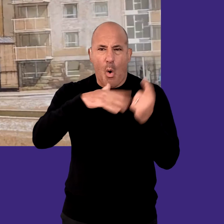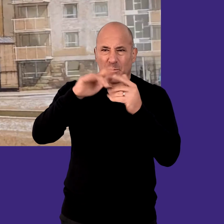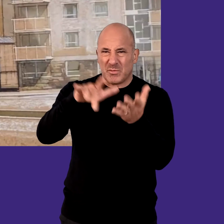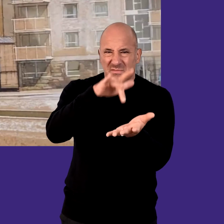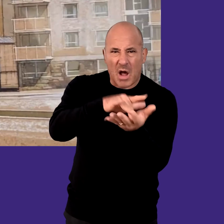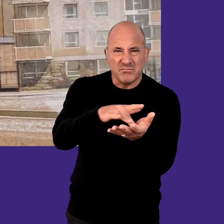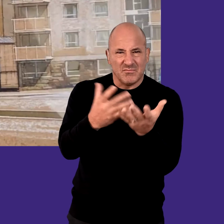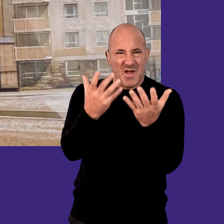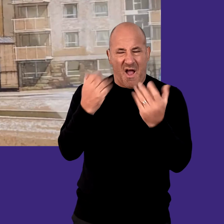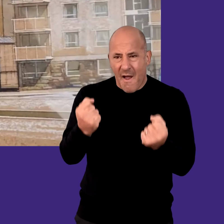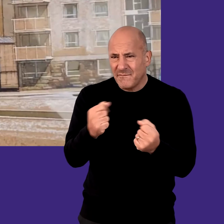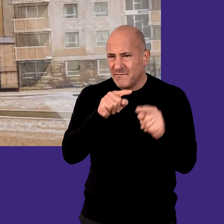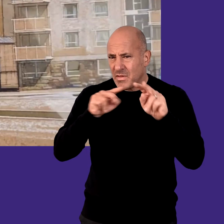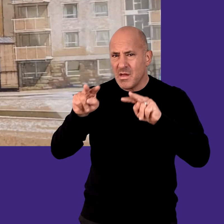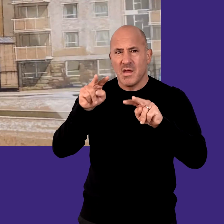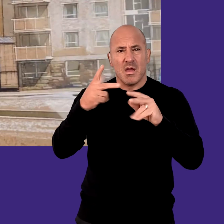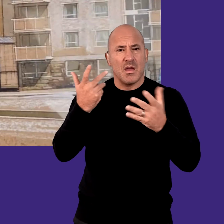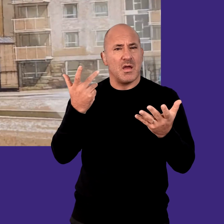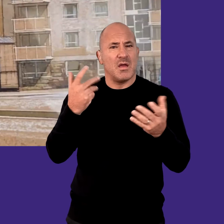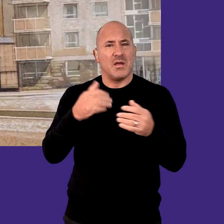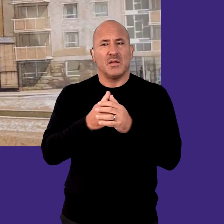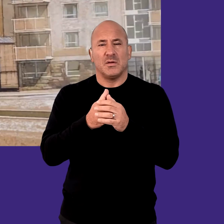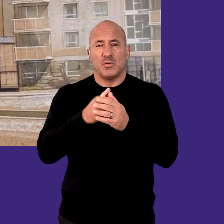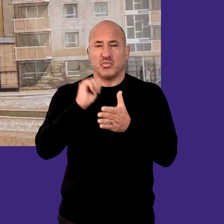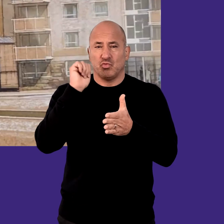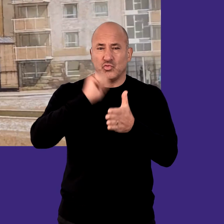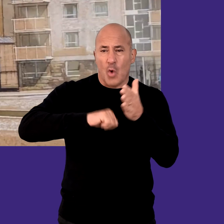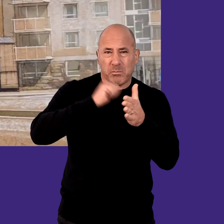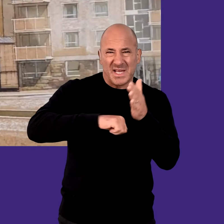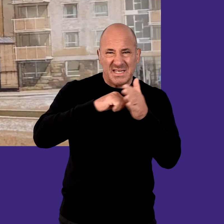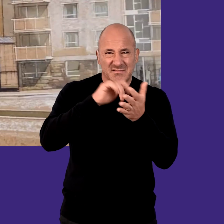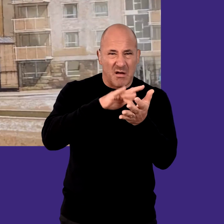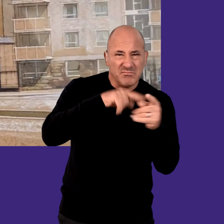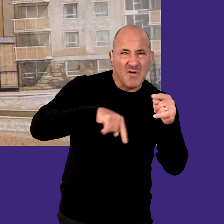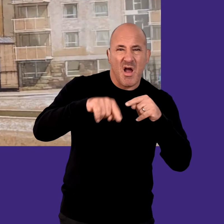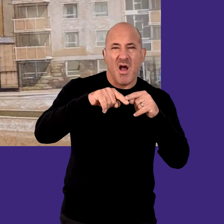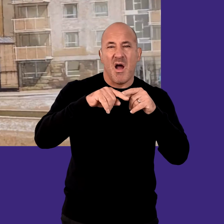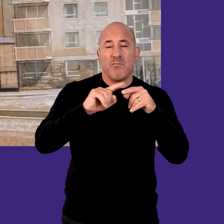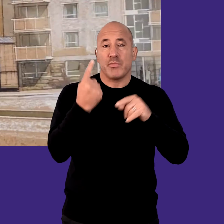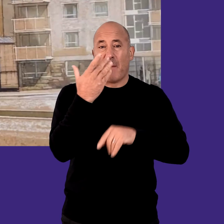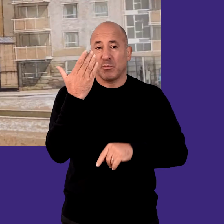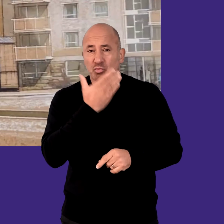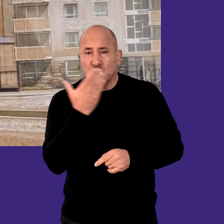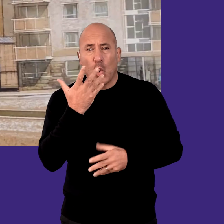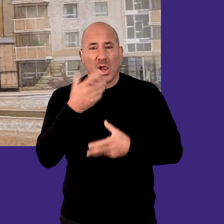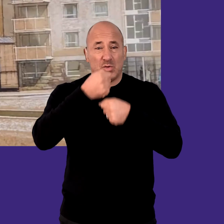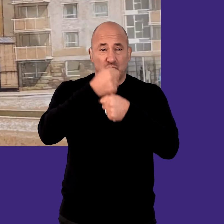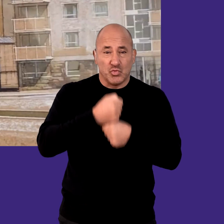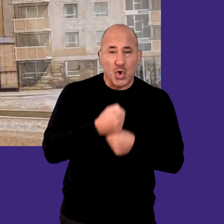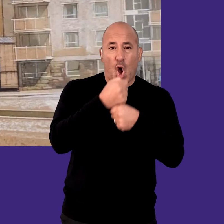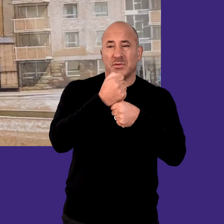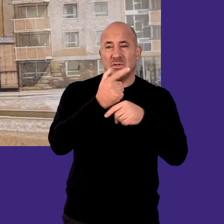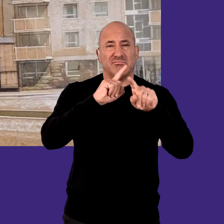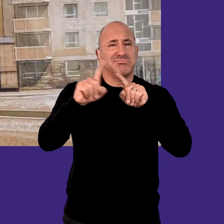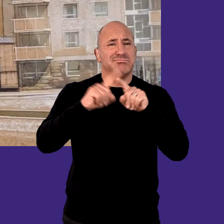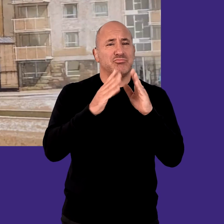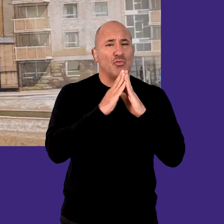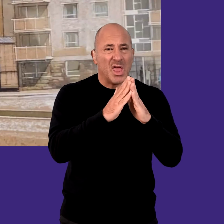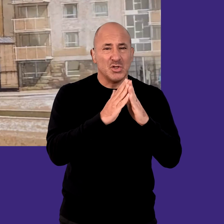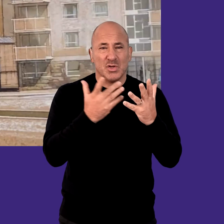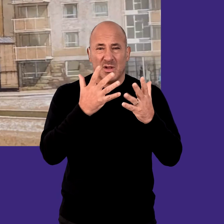has plenty of open spaces, play parks, community centres. It has shopping precincts, a primary school, a number of